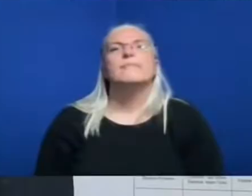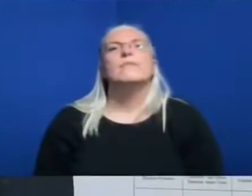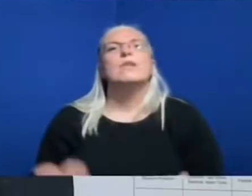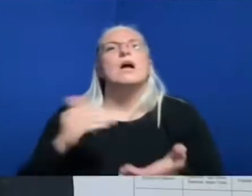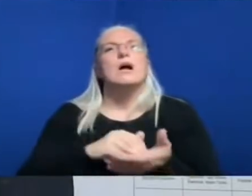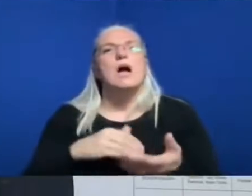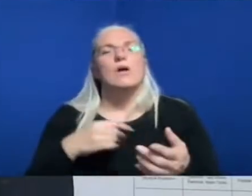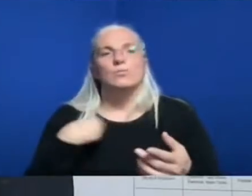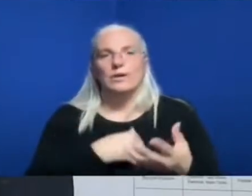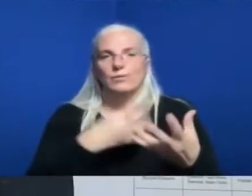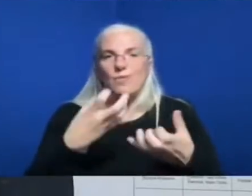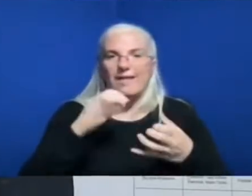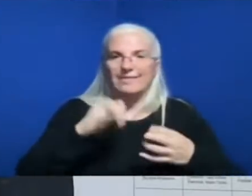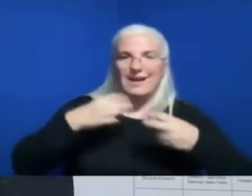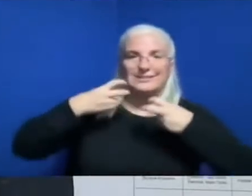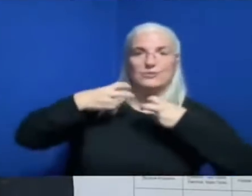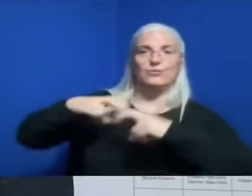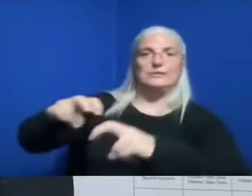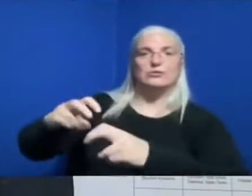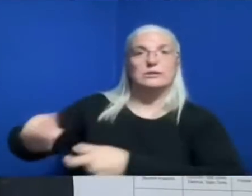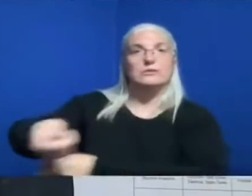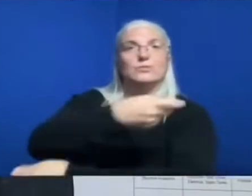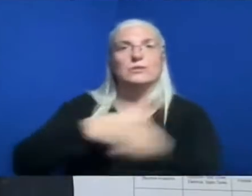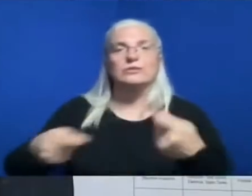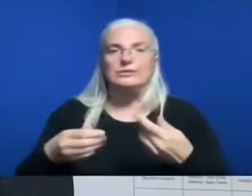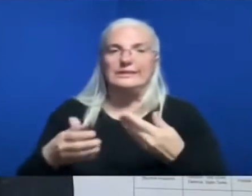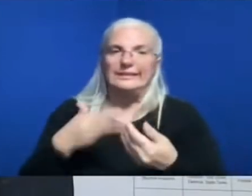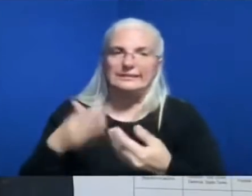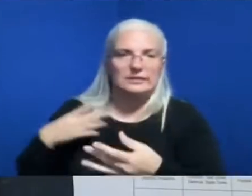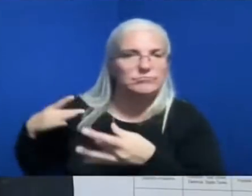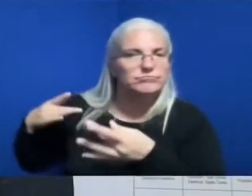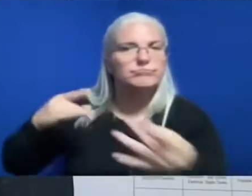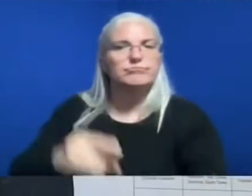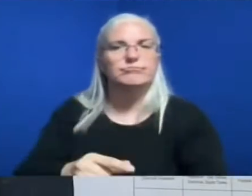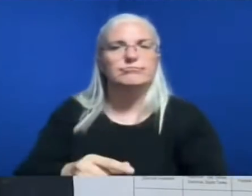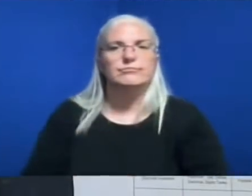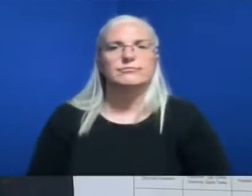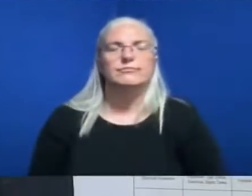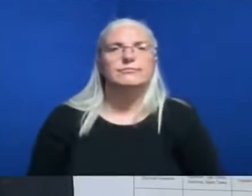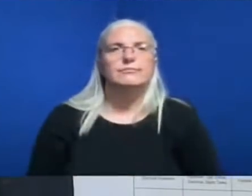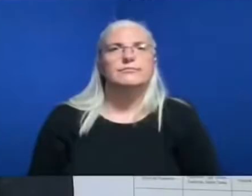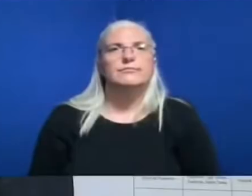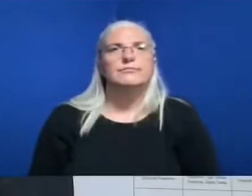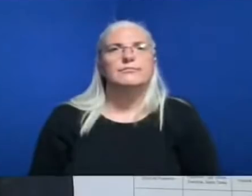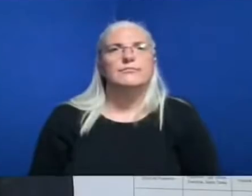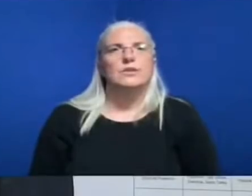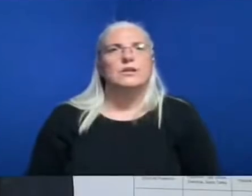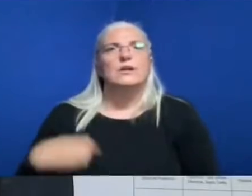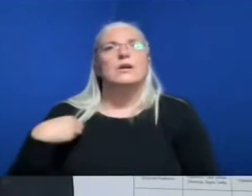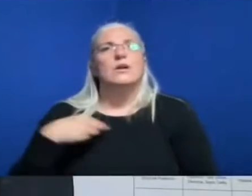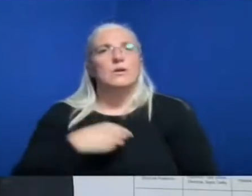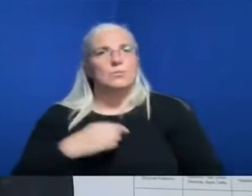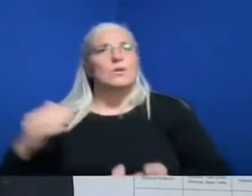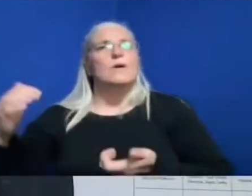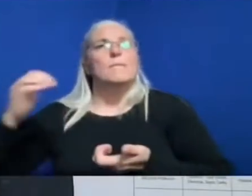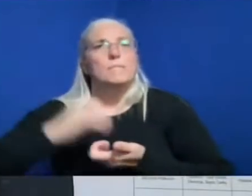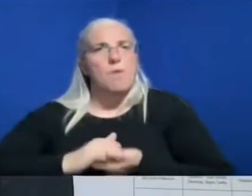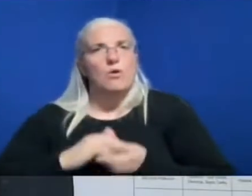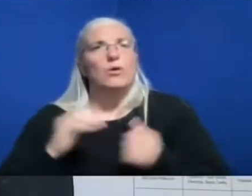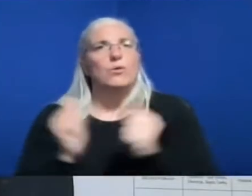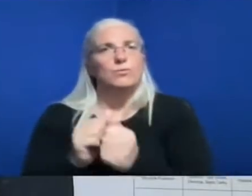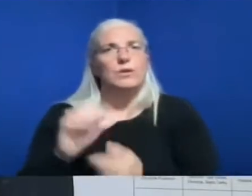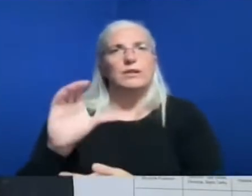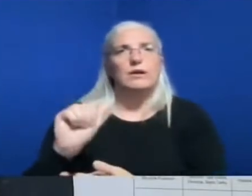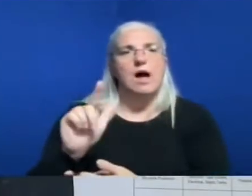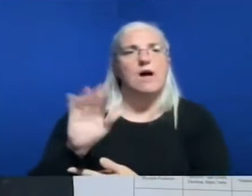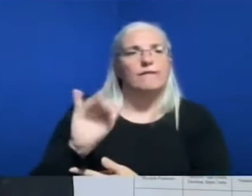possible. We remain in unified command with CAL FIRE and our other federal agencies on this full